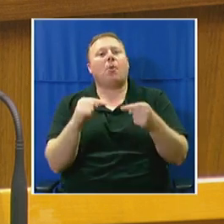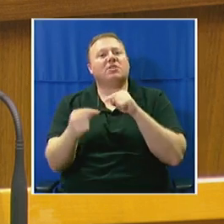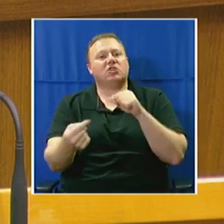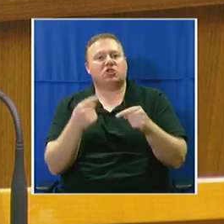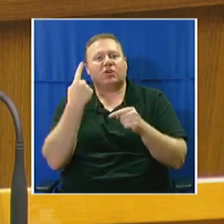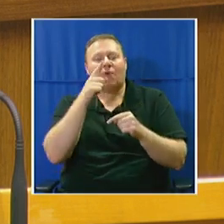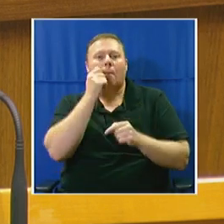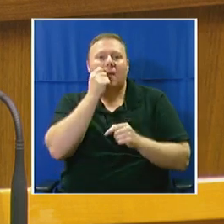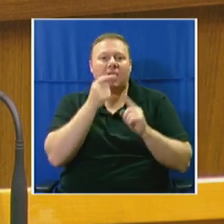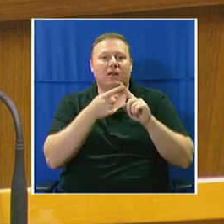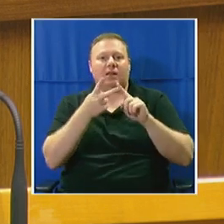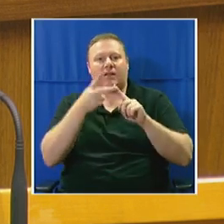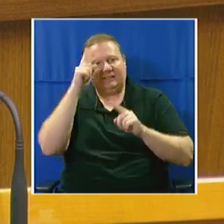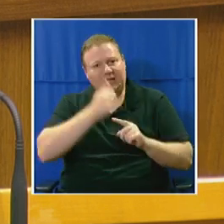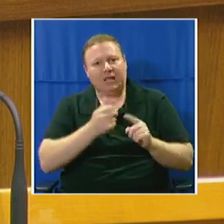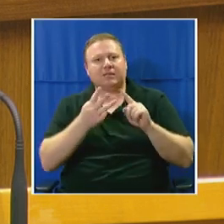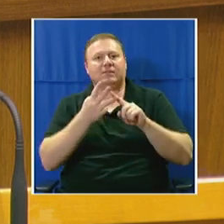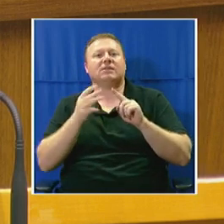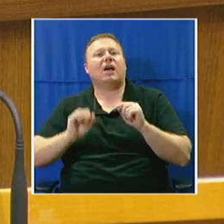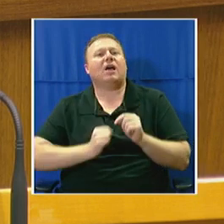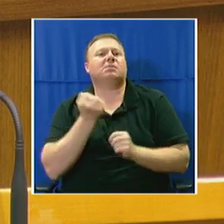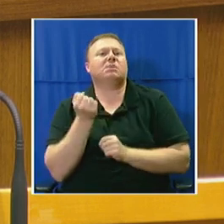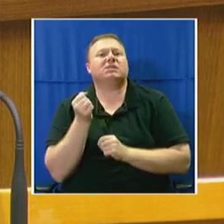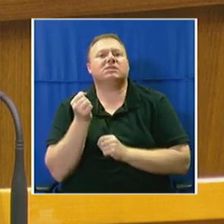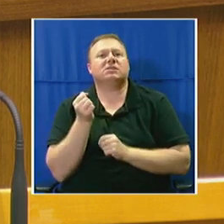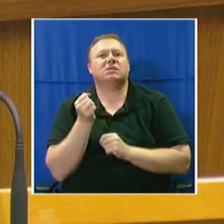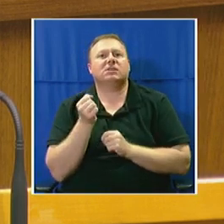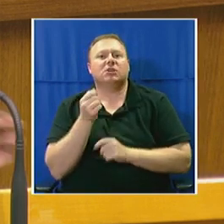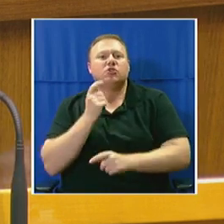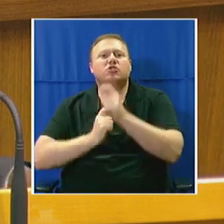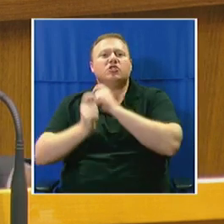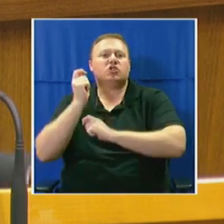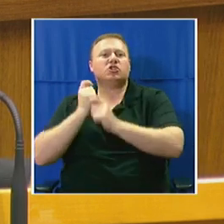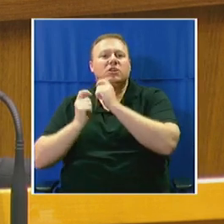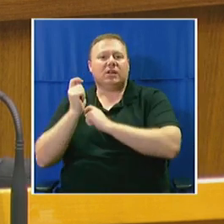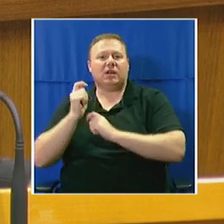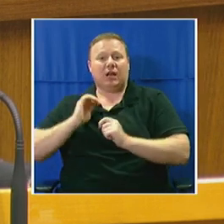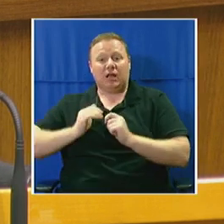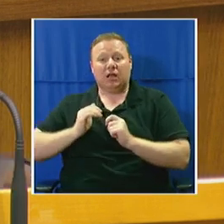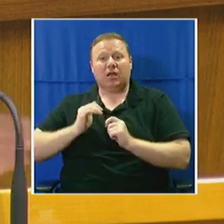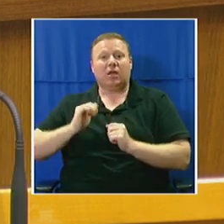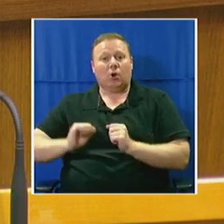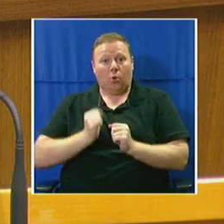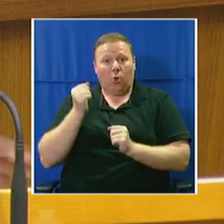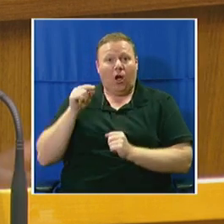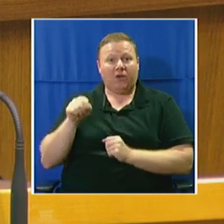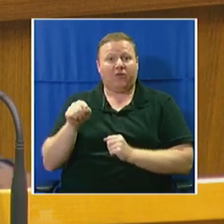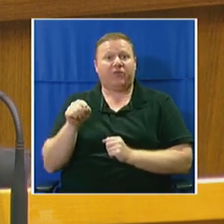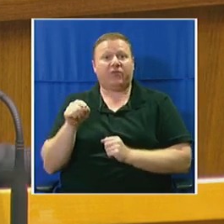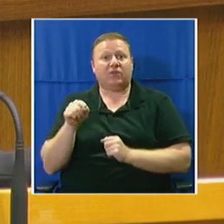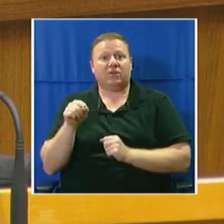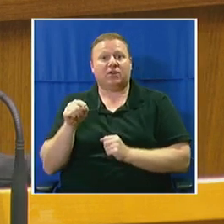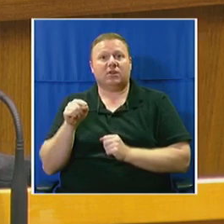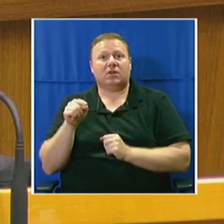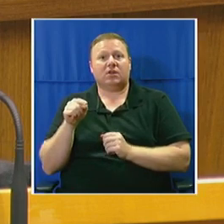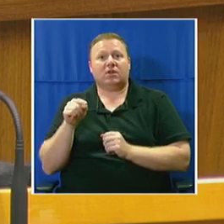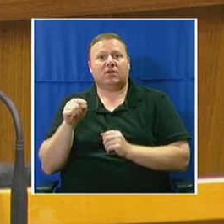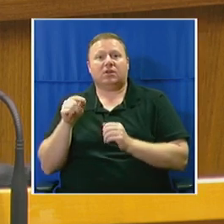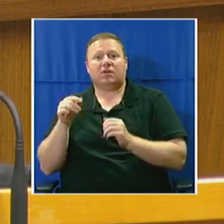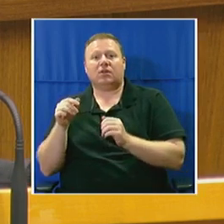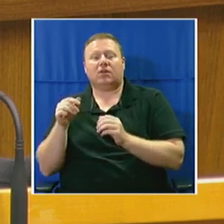unquestionably and even protected working out of the resultant of frustration not against men but against themselves in their